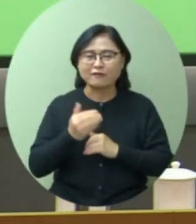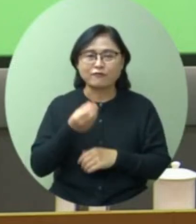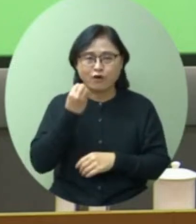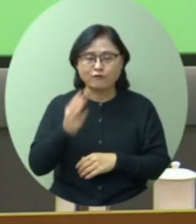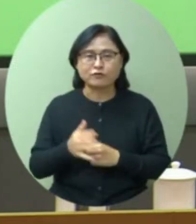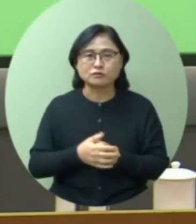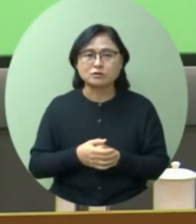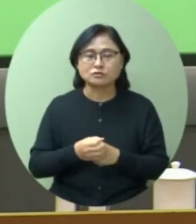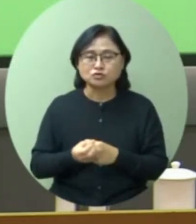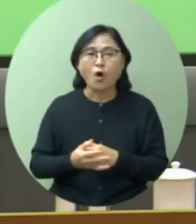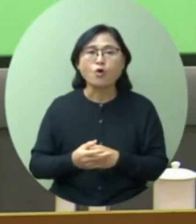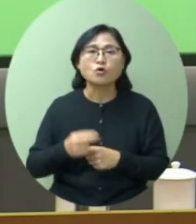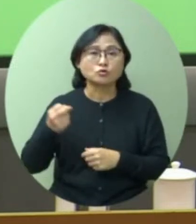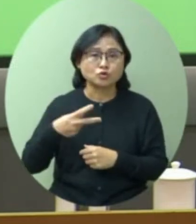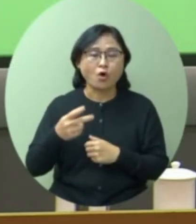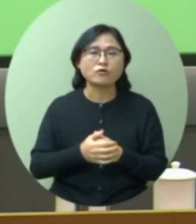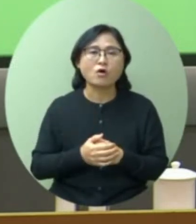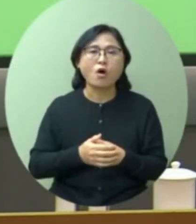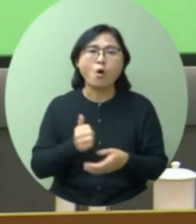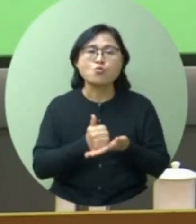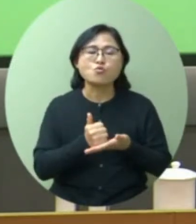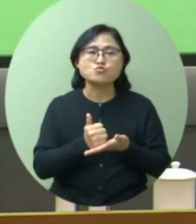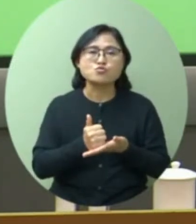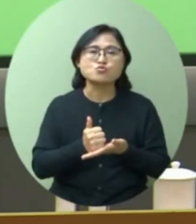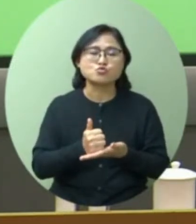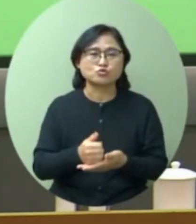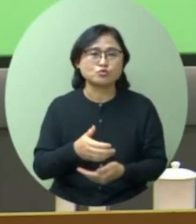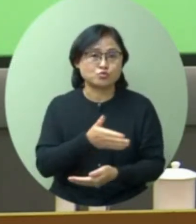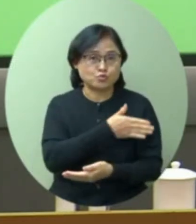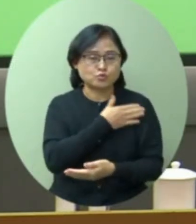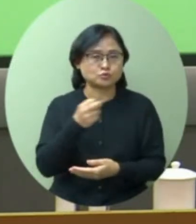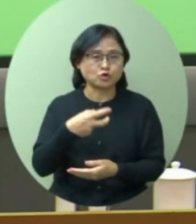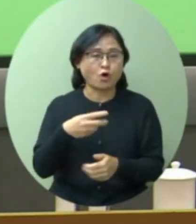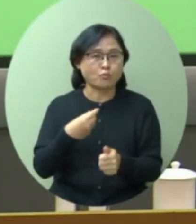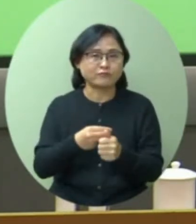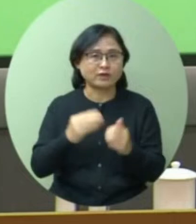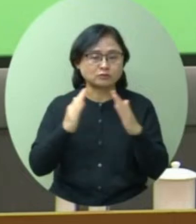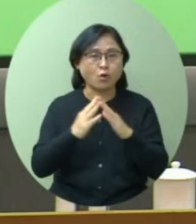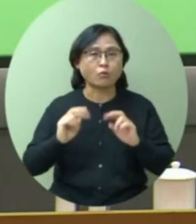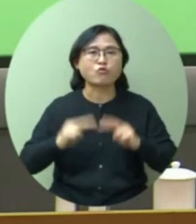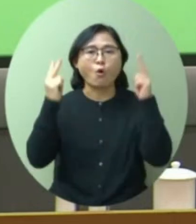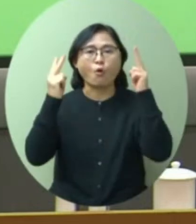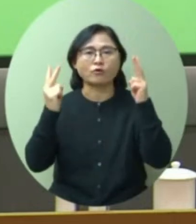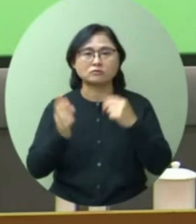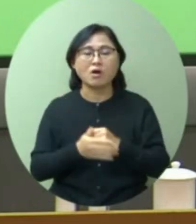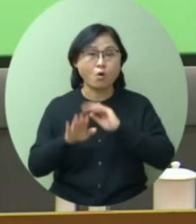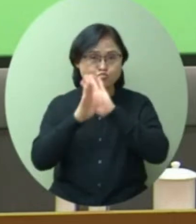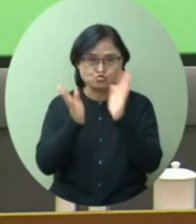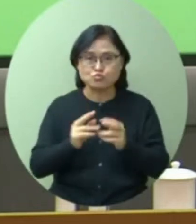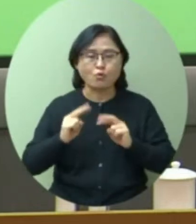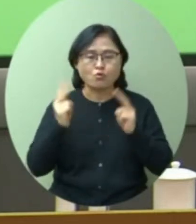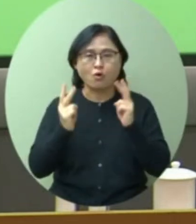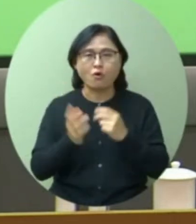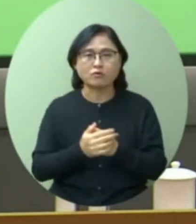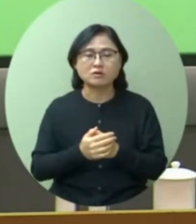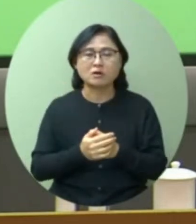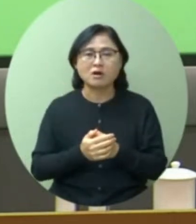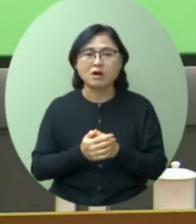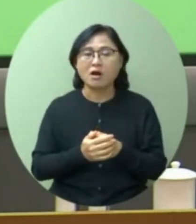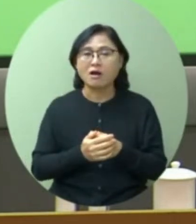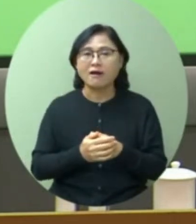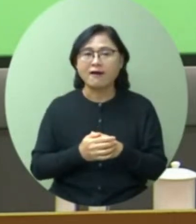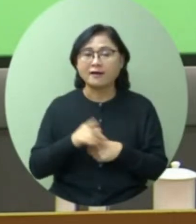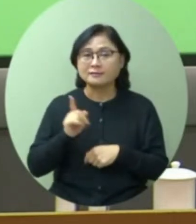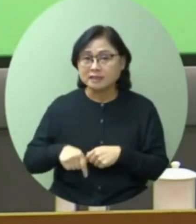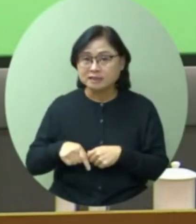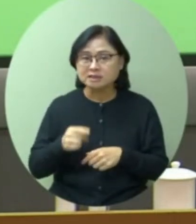board. We will also be making changes or reforming the Employees Training Board.